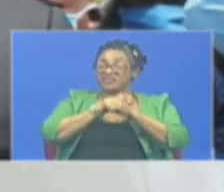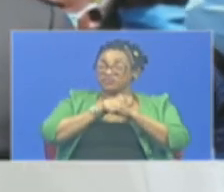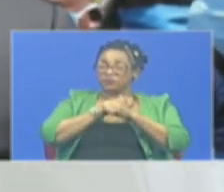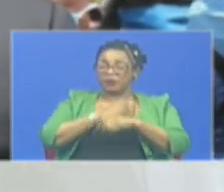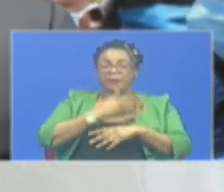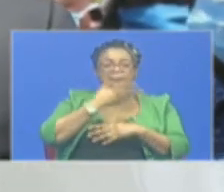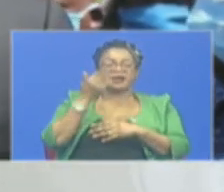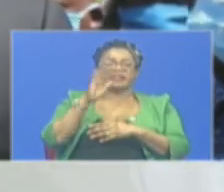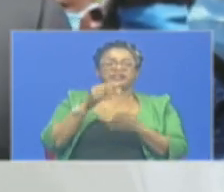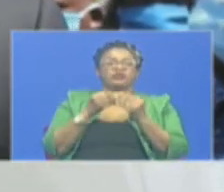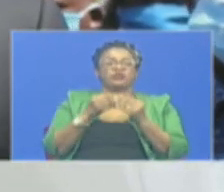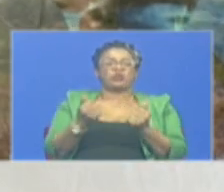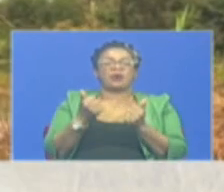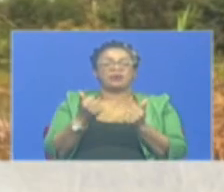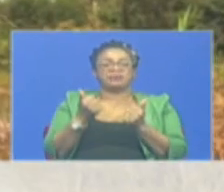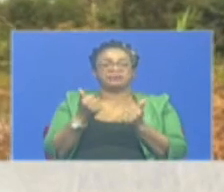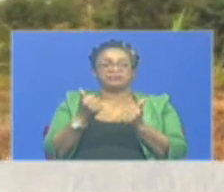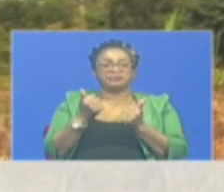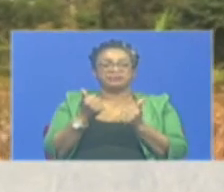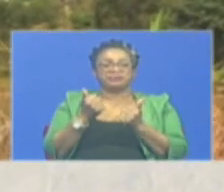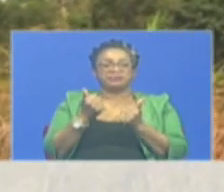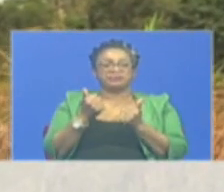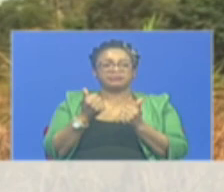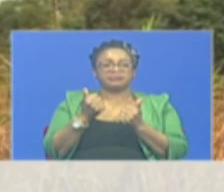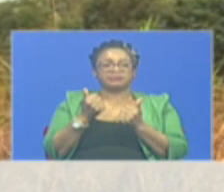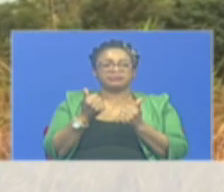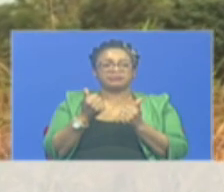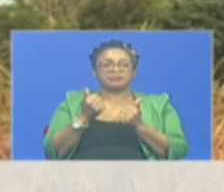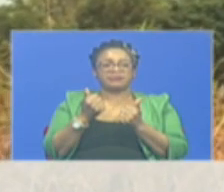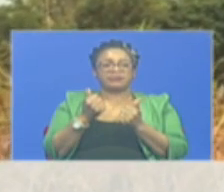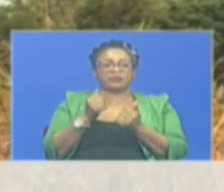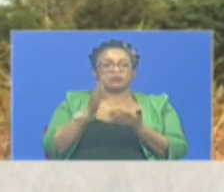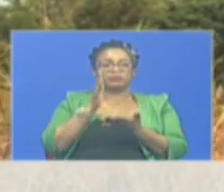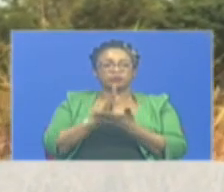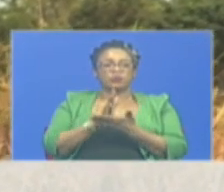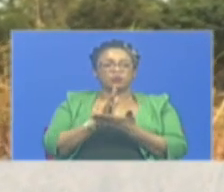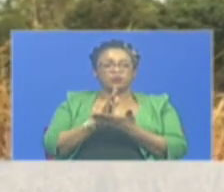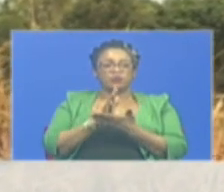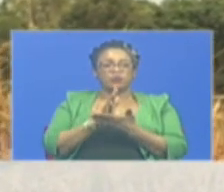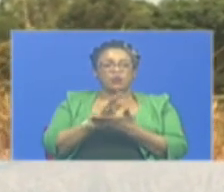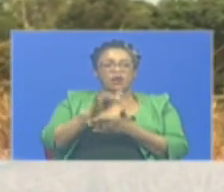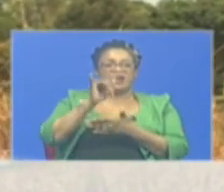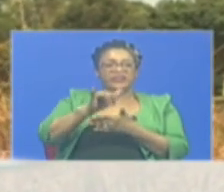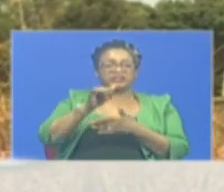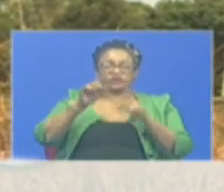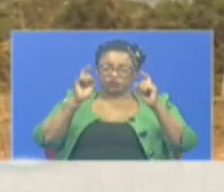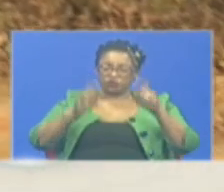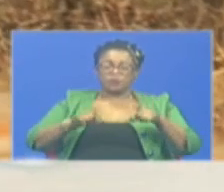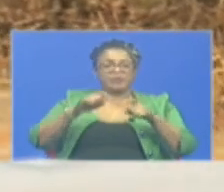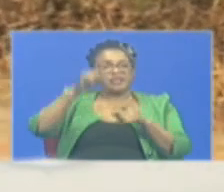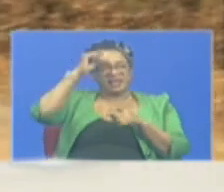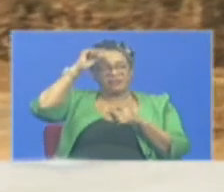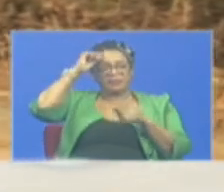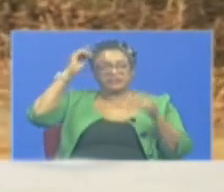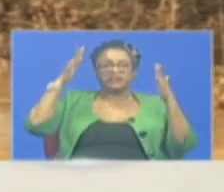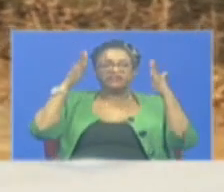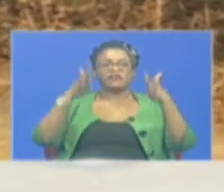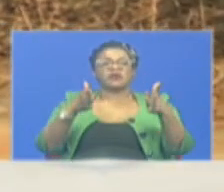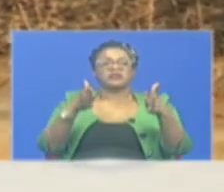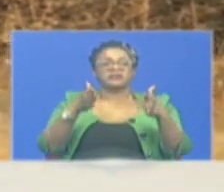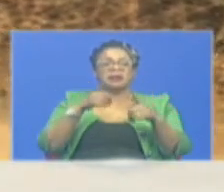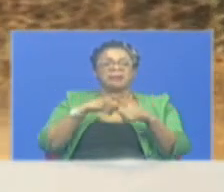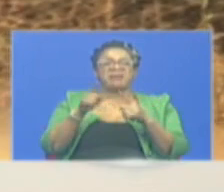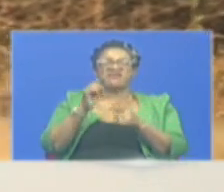Heri kinga kuliko tiba. Indeed, it is. And that should be the government's focus. But for many who